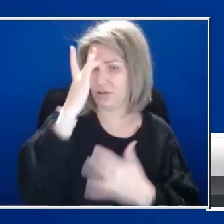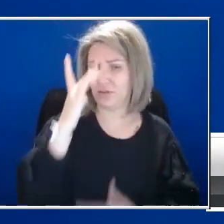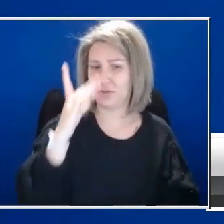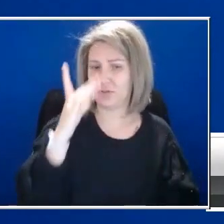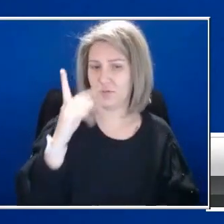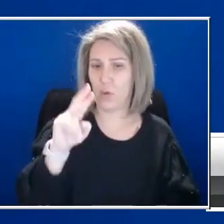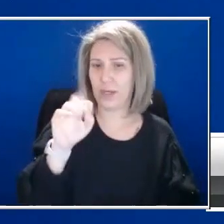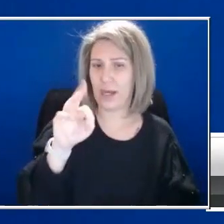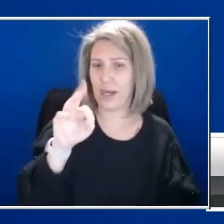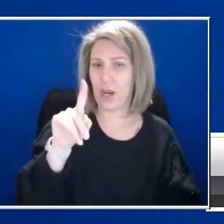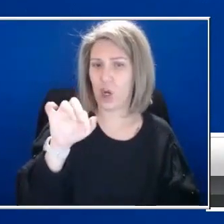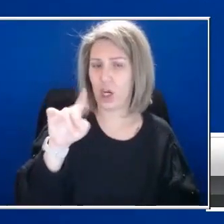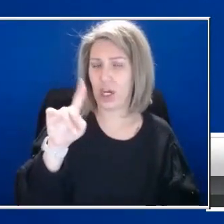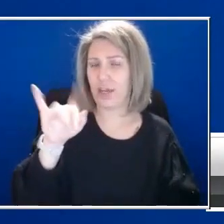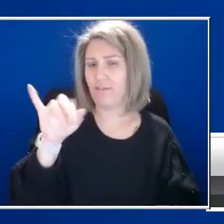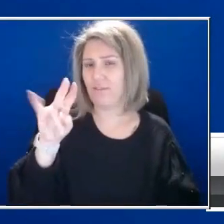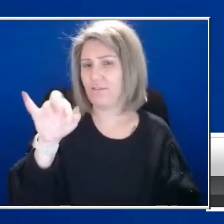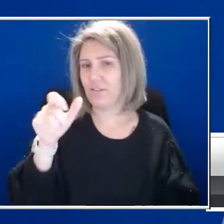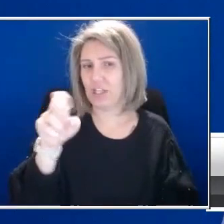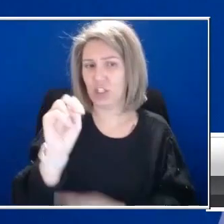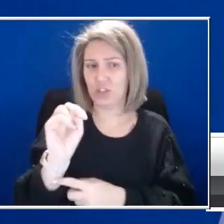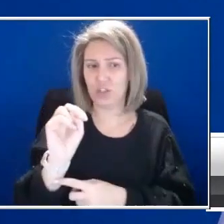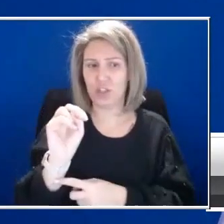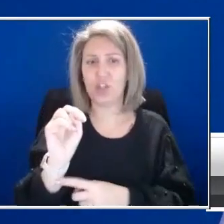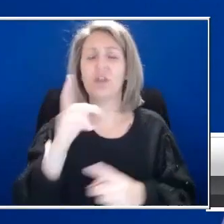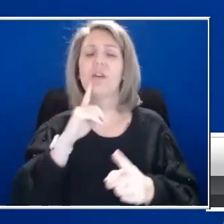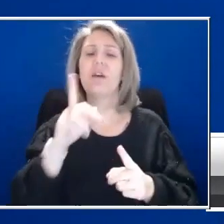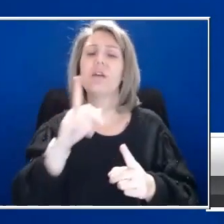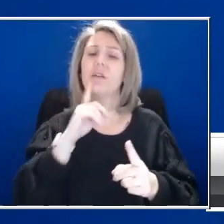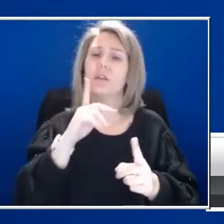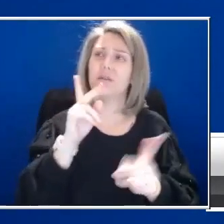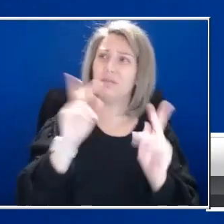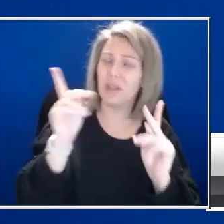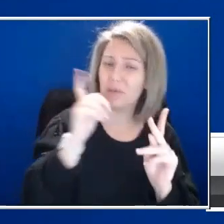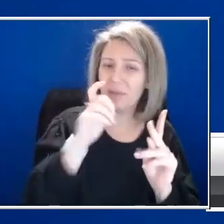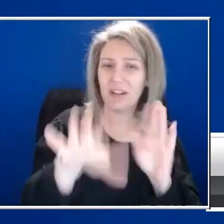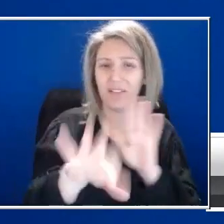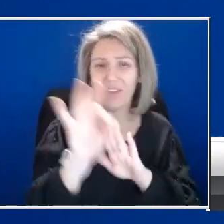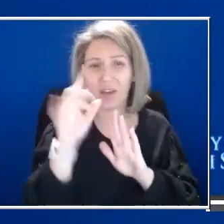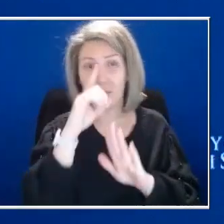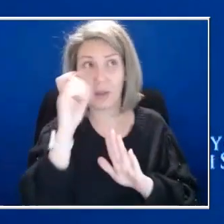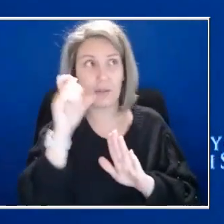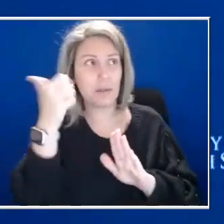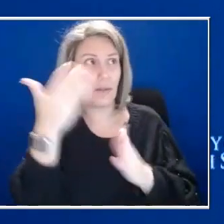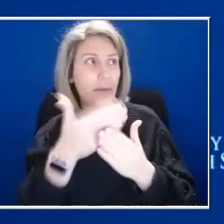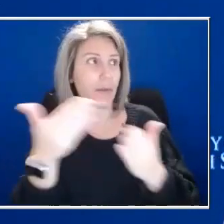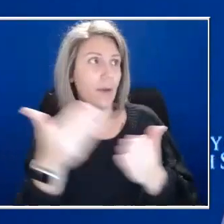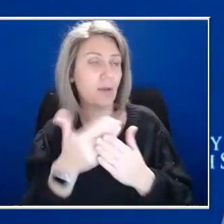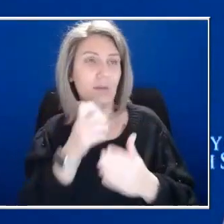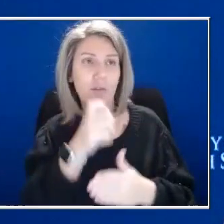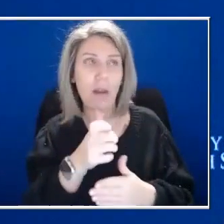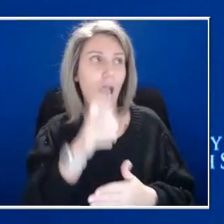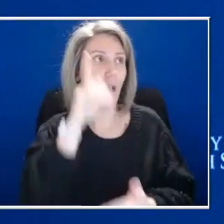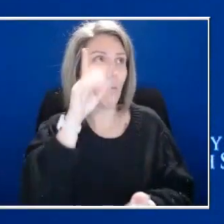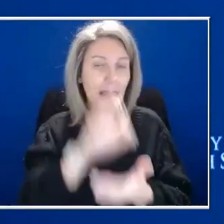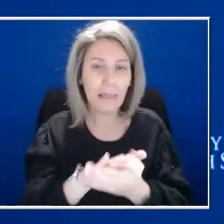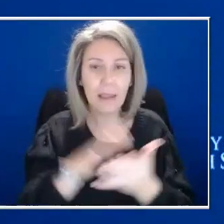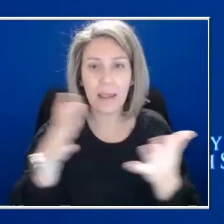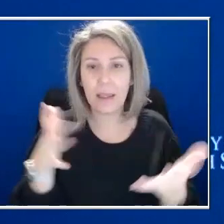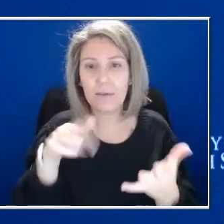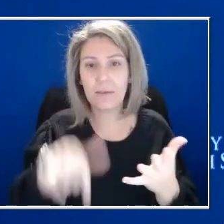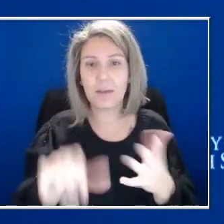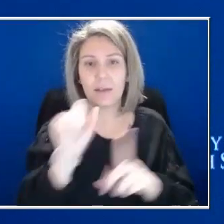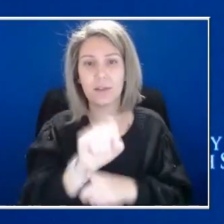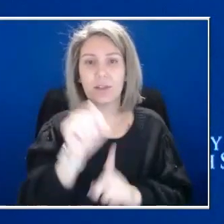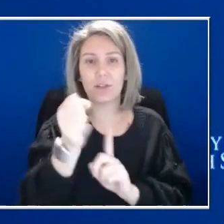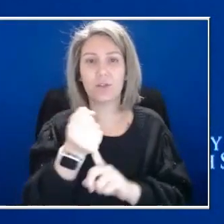their way to us because they were told they had other things or maybe not believed at all, as in this case. So I think